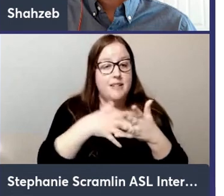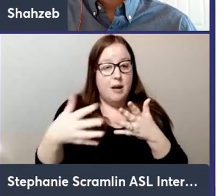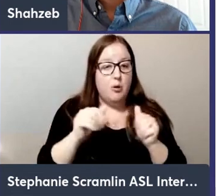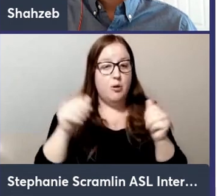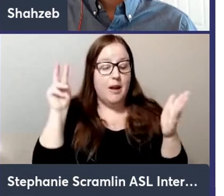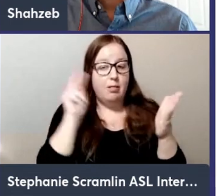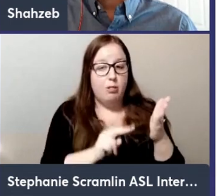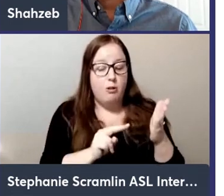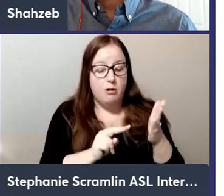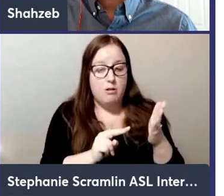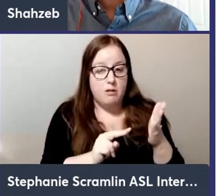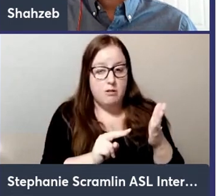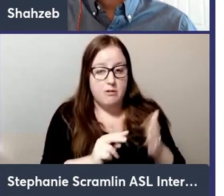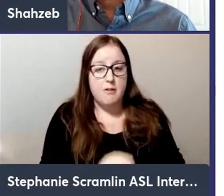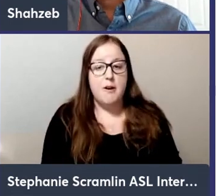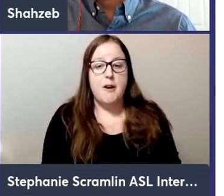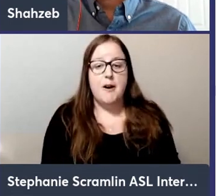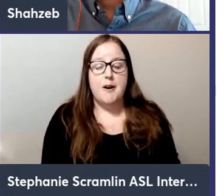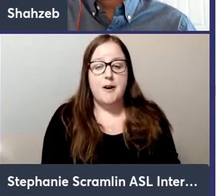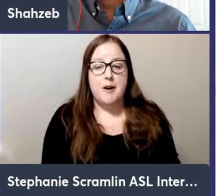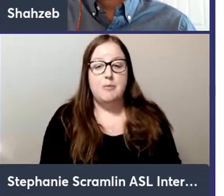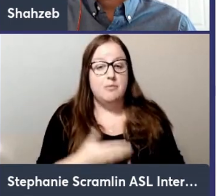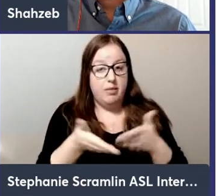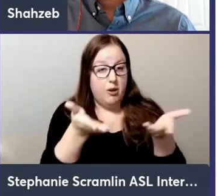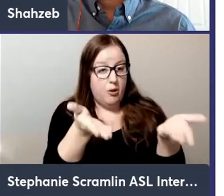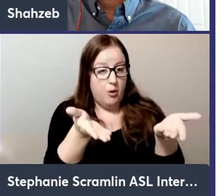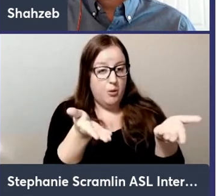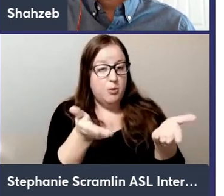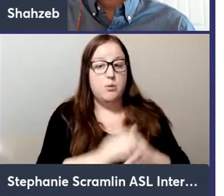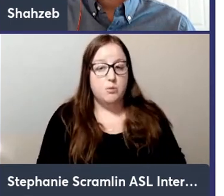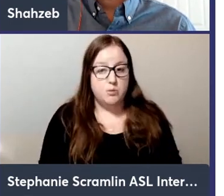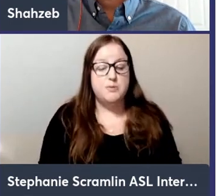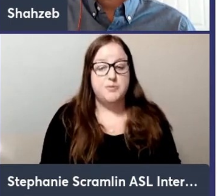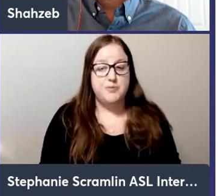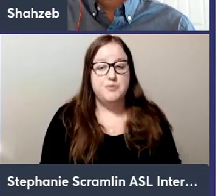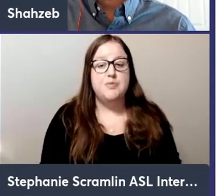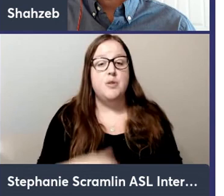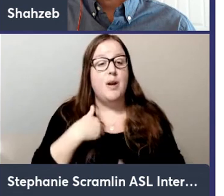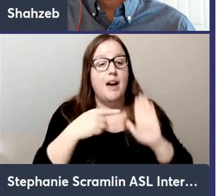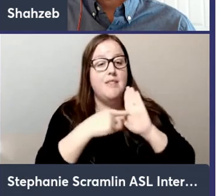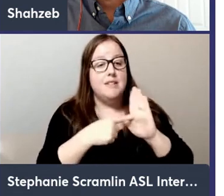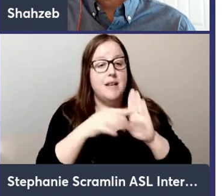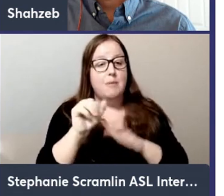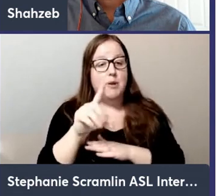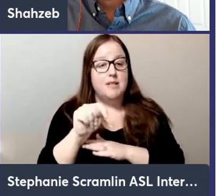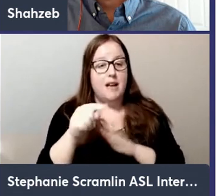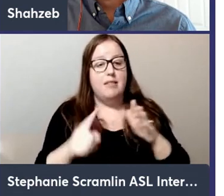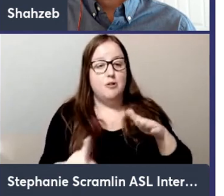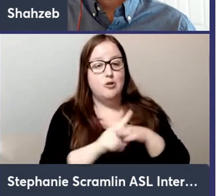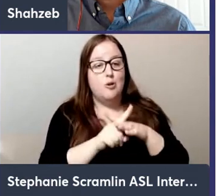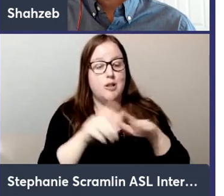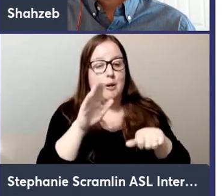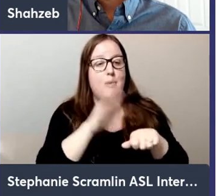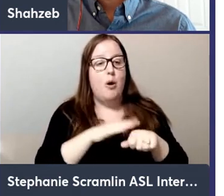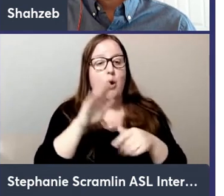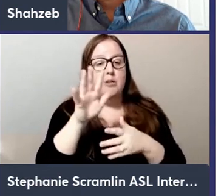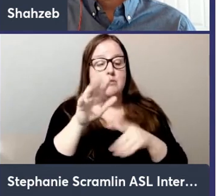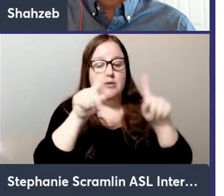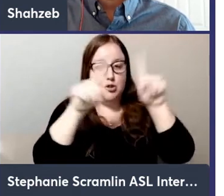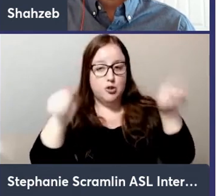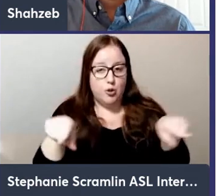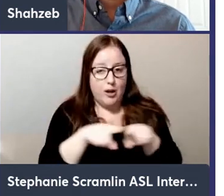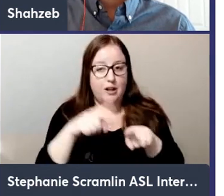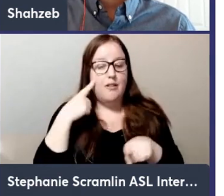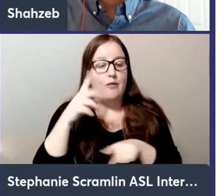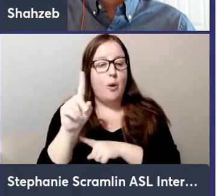look. And there you go. You have a sample set that shows up on my screen for all the data